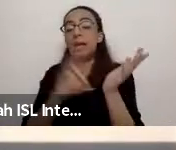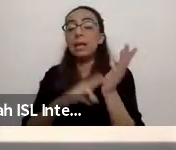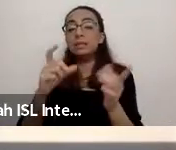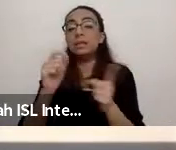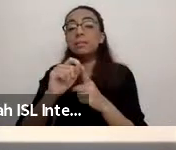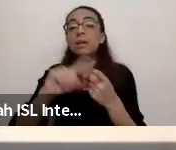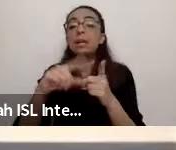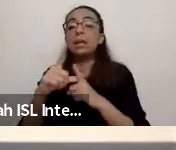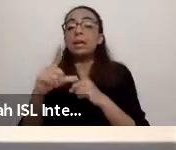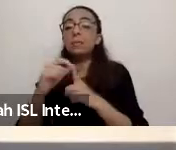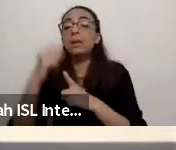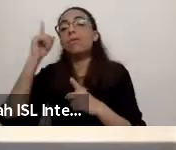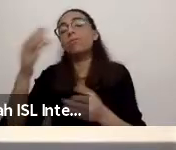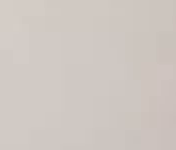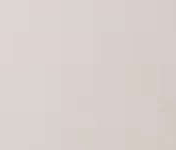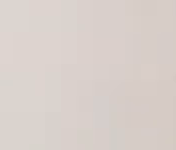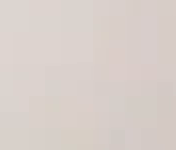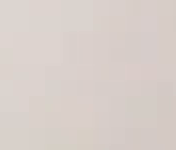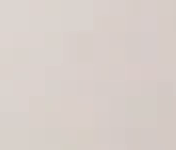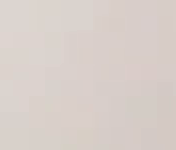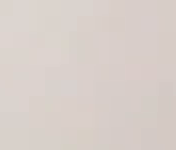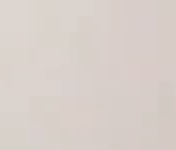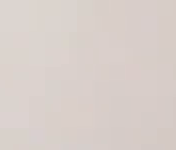this recognition.